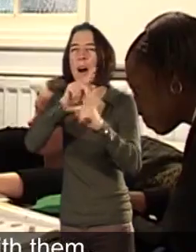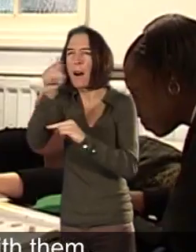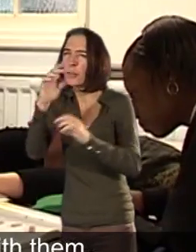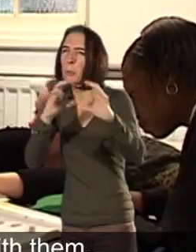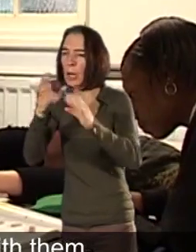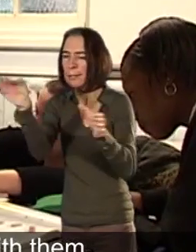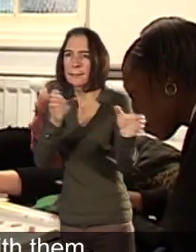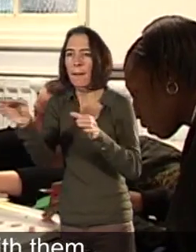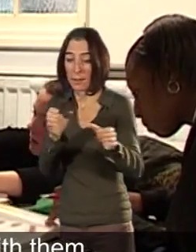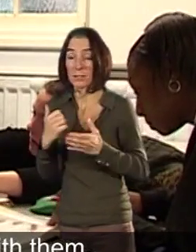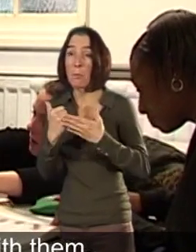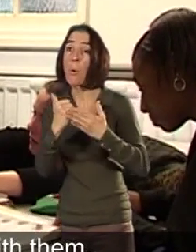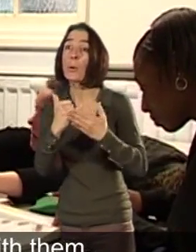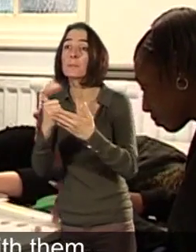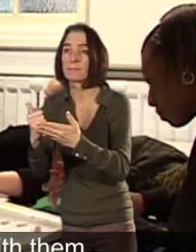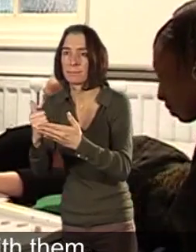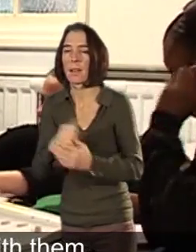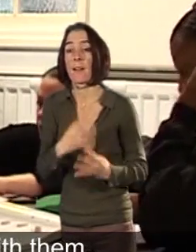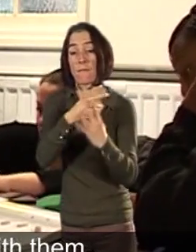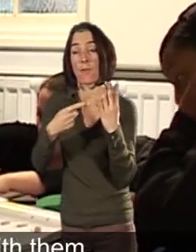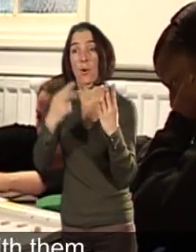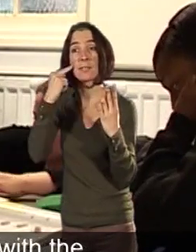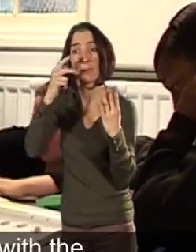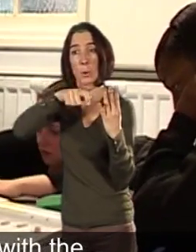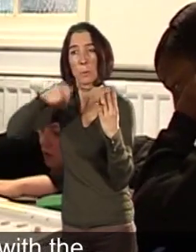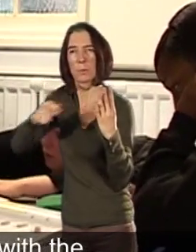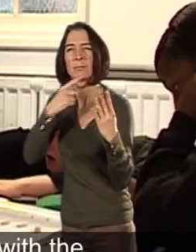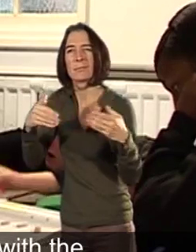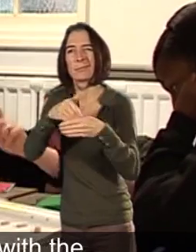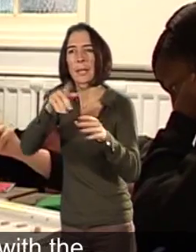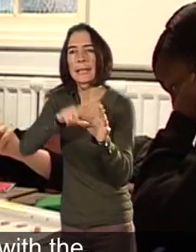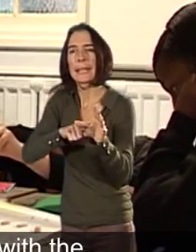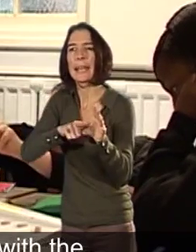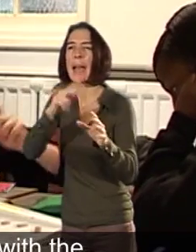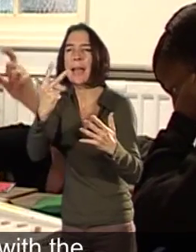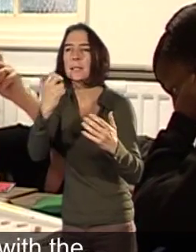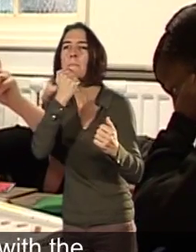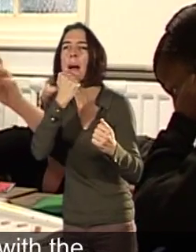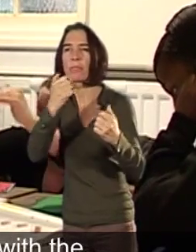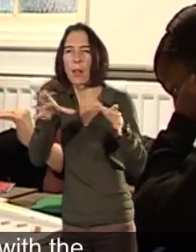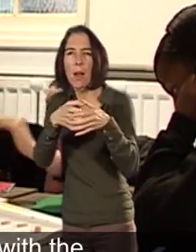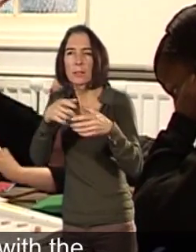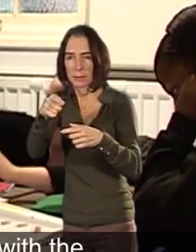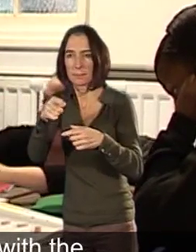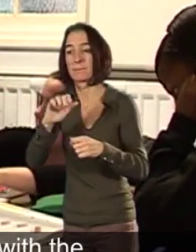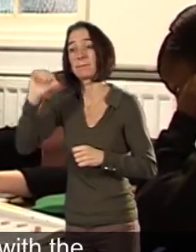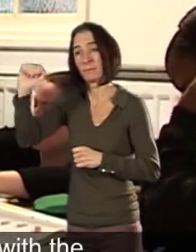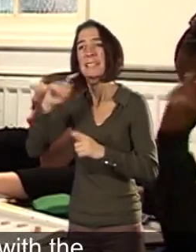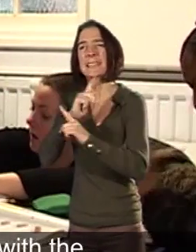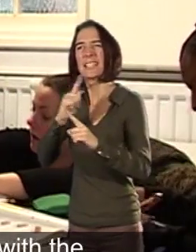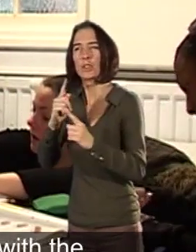work with them. There are four deaf pupils in this Year 8 maths class. Naz, the teacher, is working with the